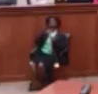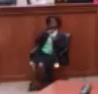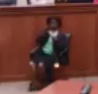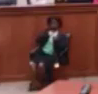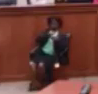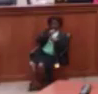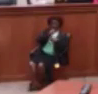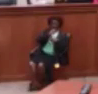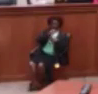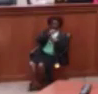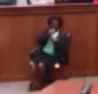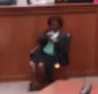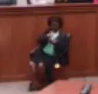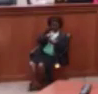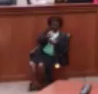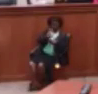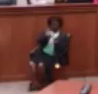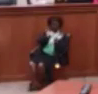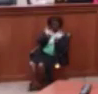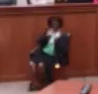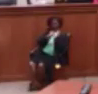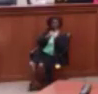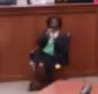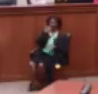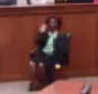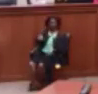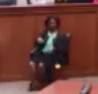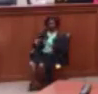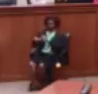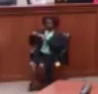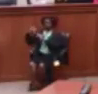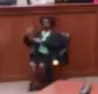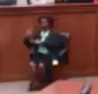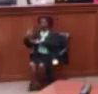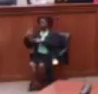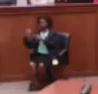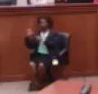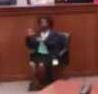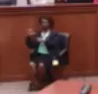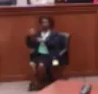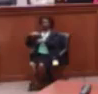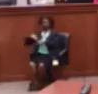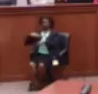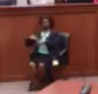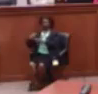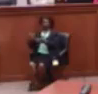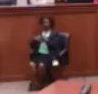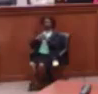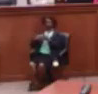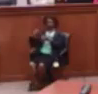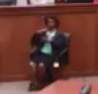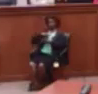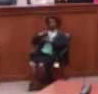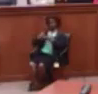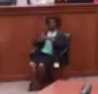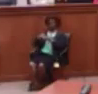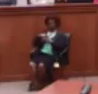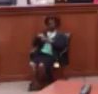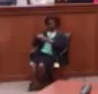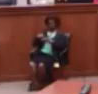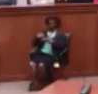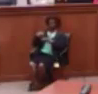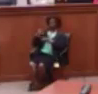of the data just to see what are school systems packaging this with. And basically, your top 3 credentials that we're